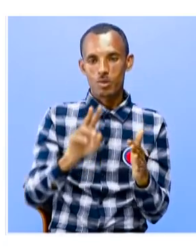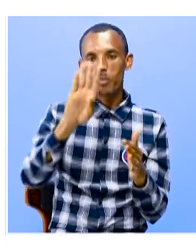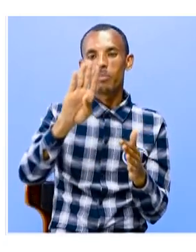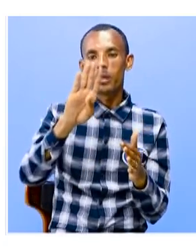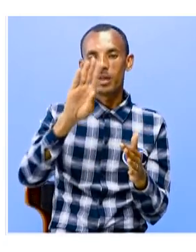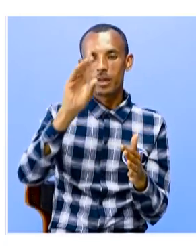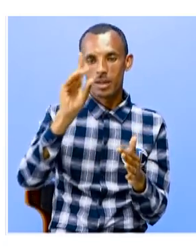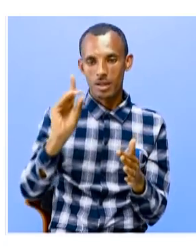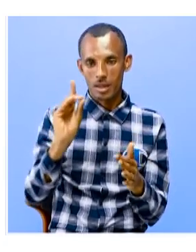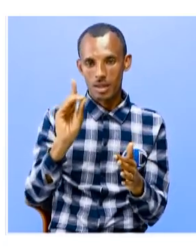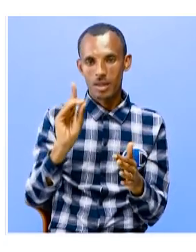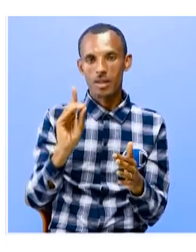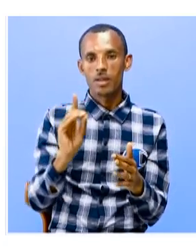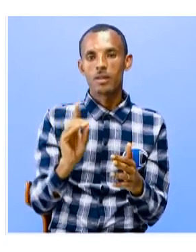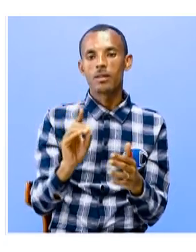BD